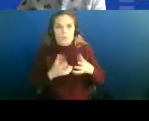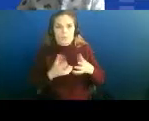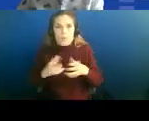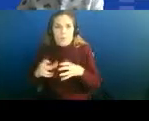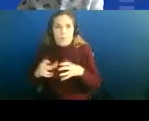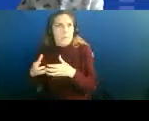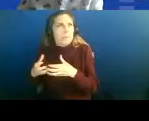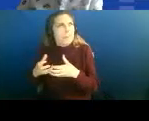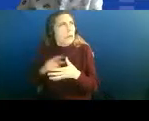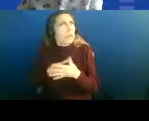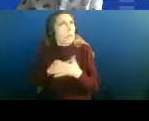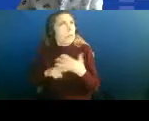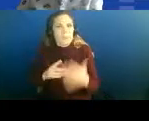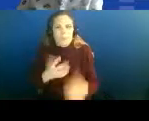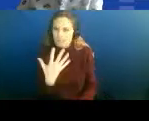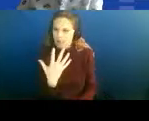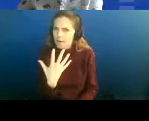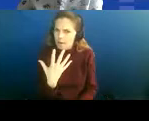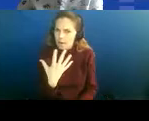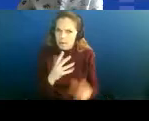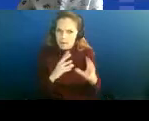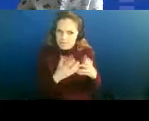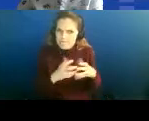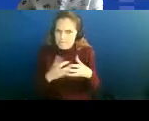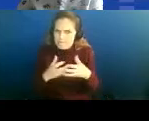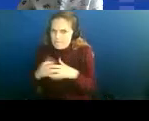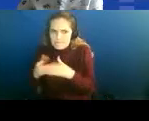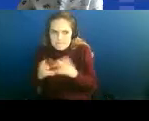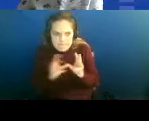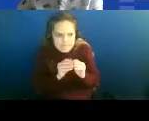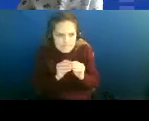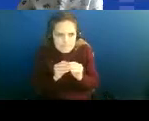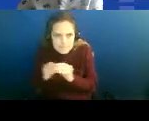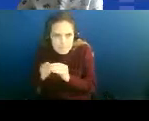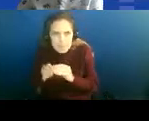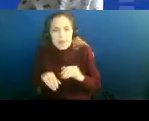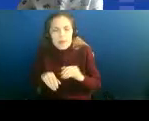focus groups, and then also about 2 individual interviews. And then